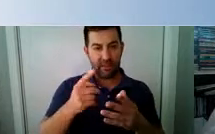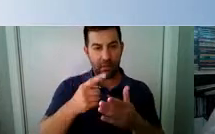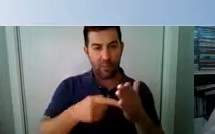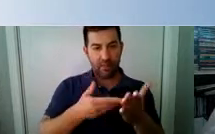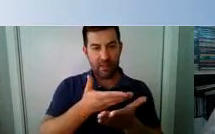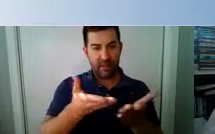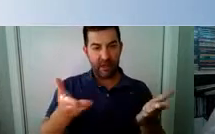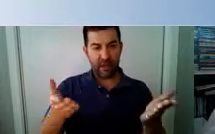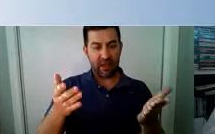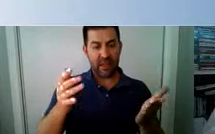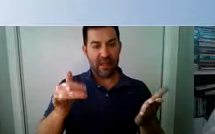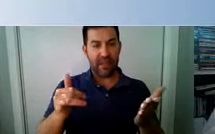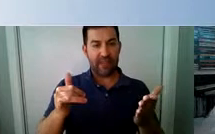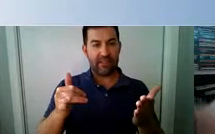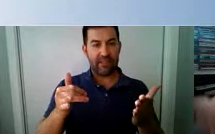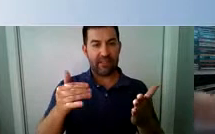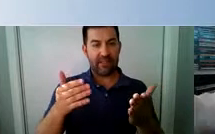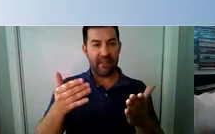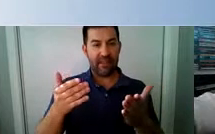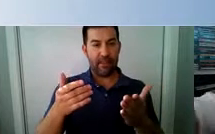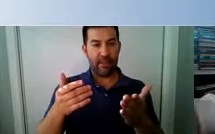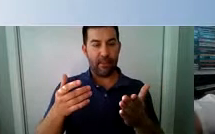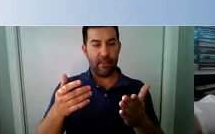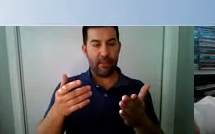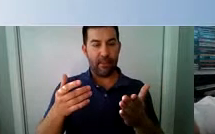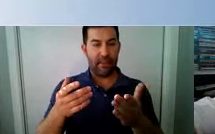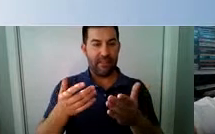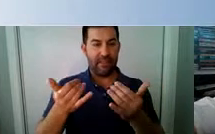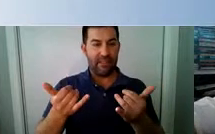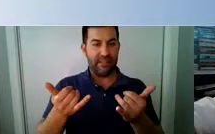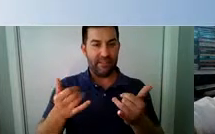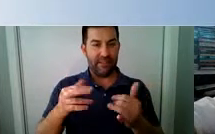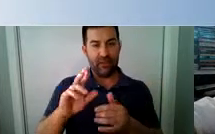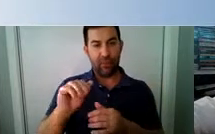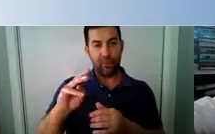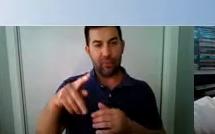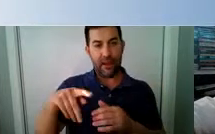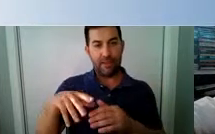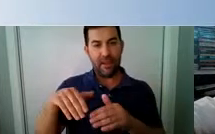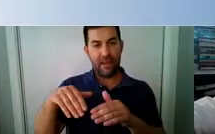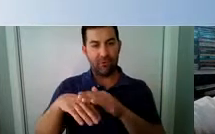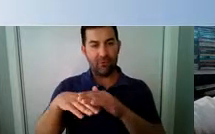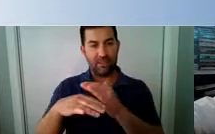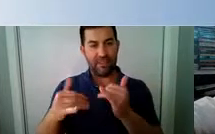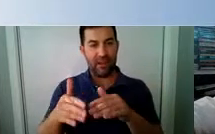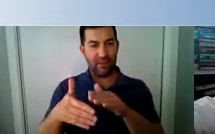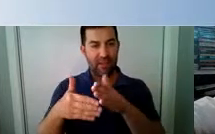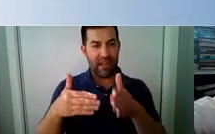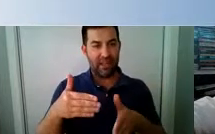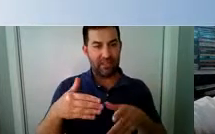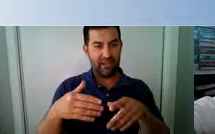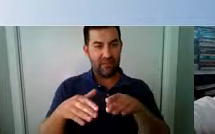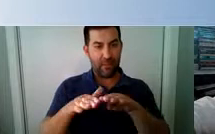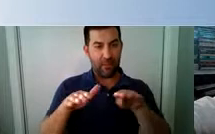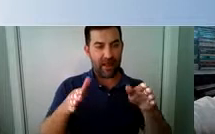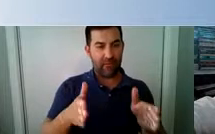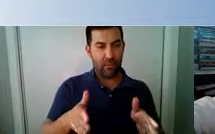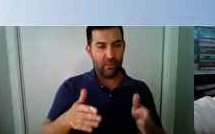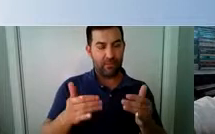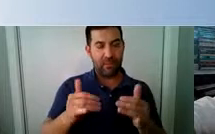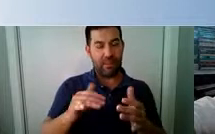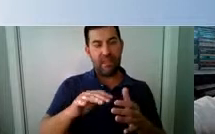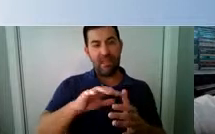the existing entrance, existing ramp entrance that's now at the end of the platform. And then you see the existing